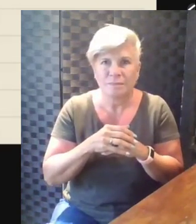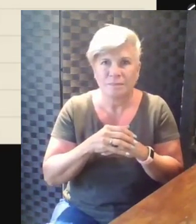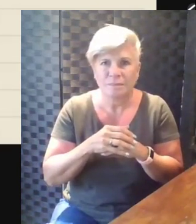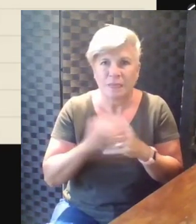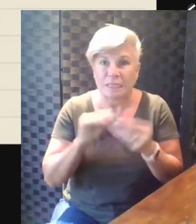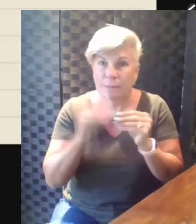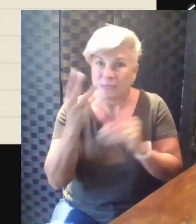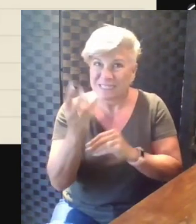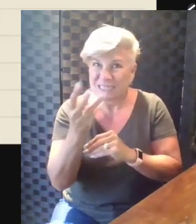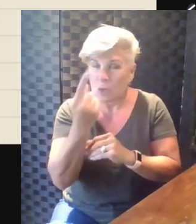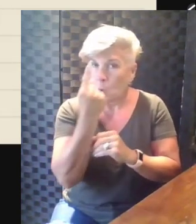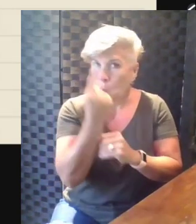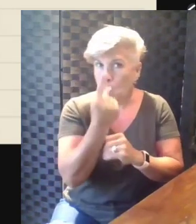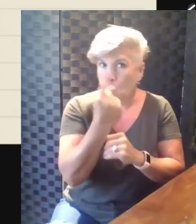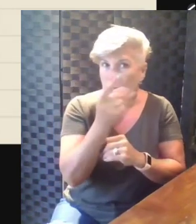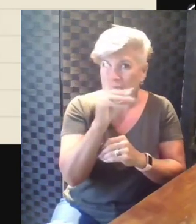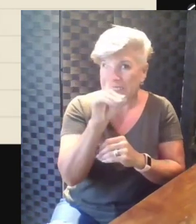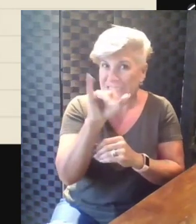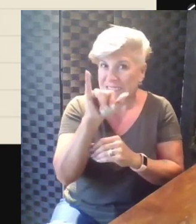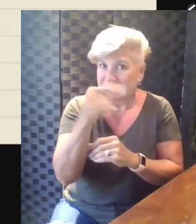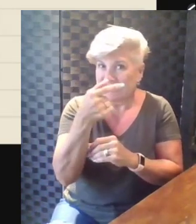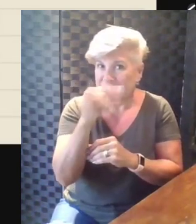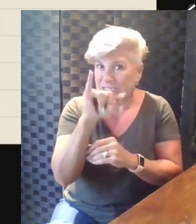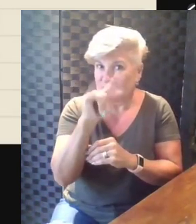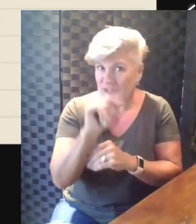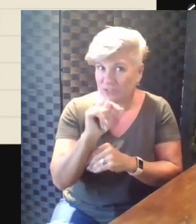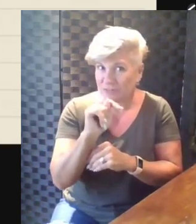The number 6 has only one digit.